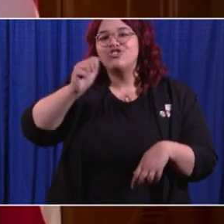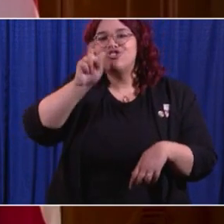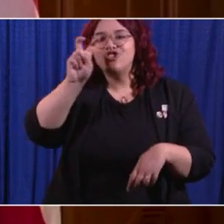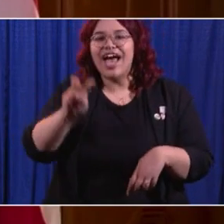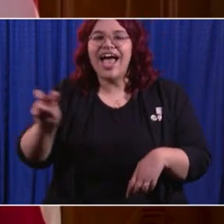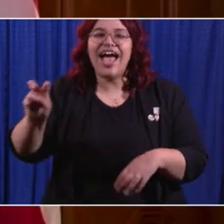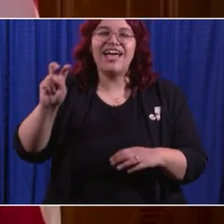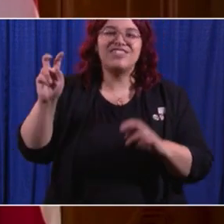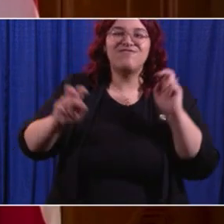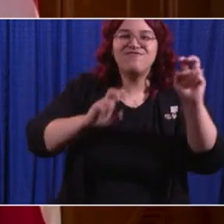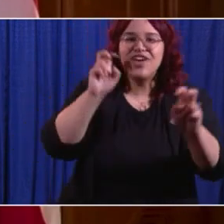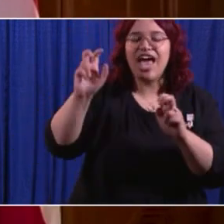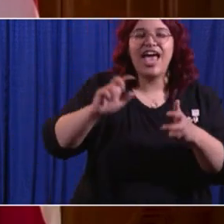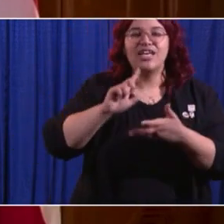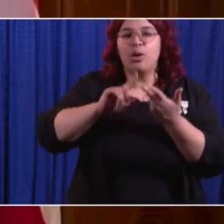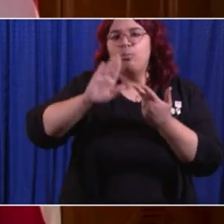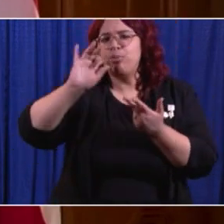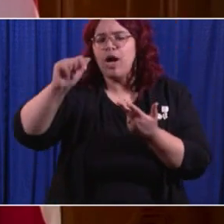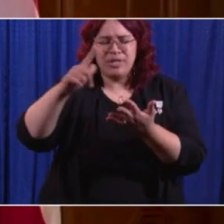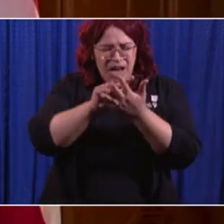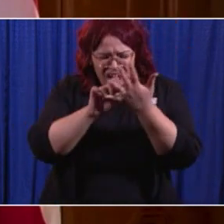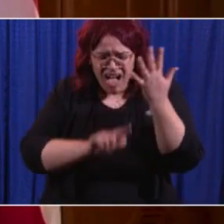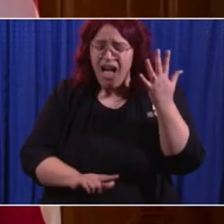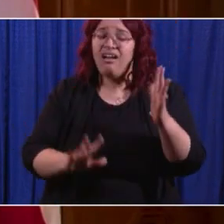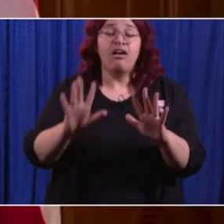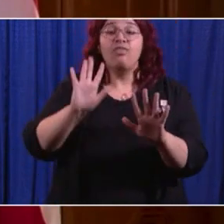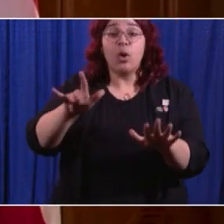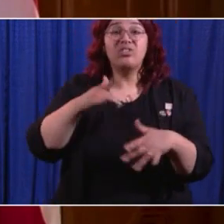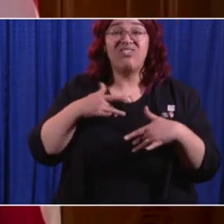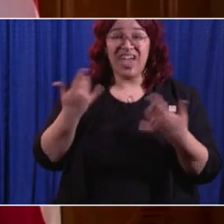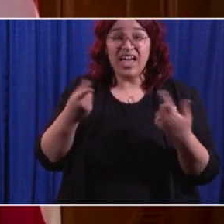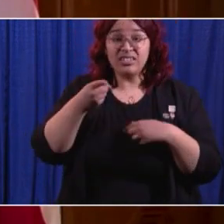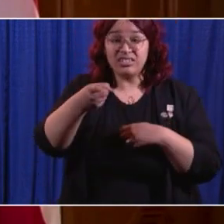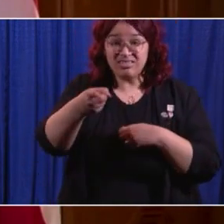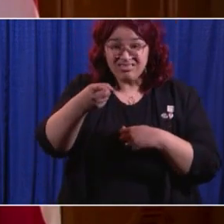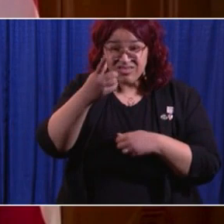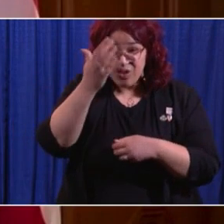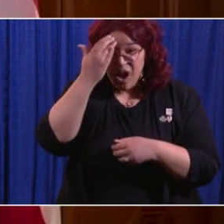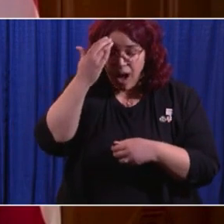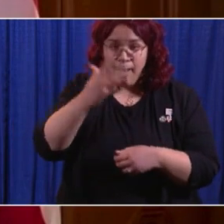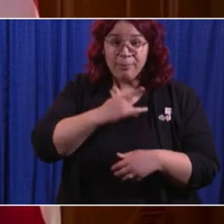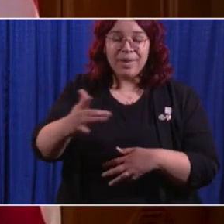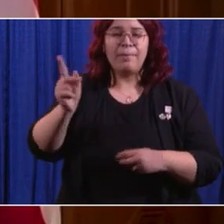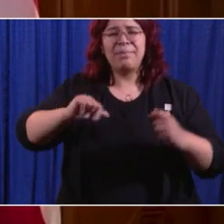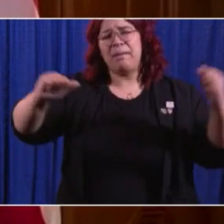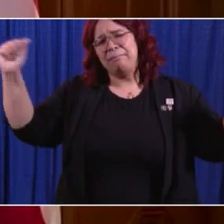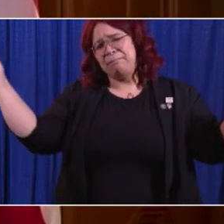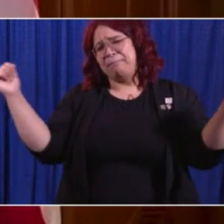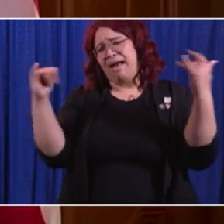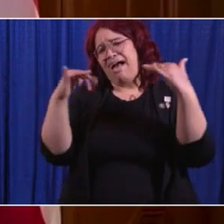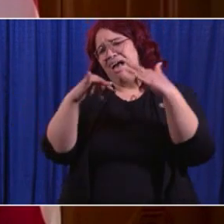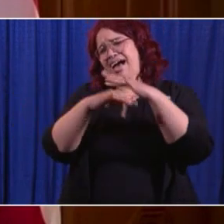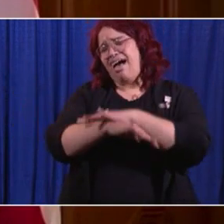there an enforcement apparatus for this, or is it all on, goodwill and hope?